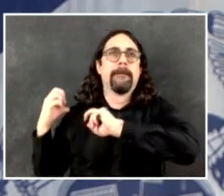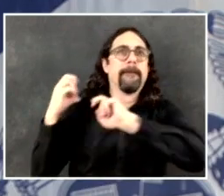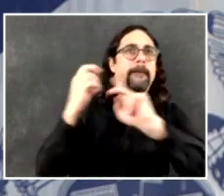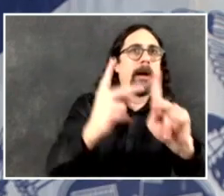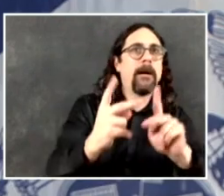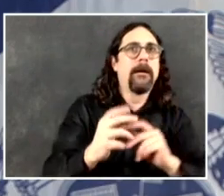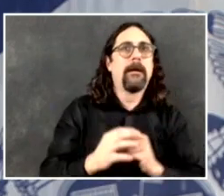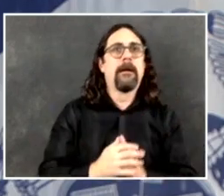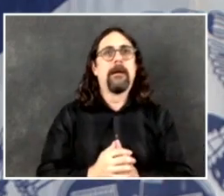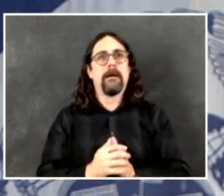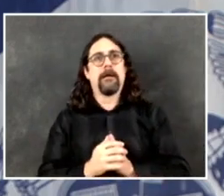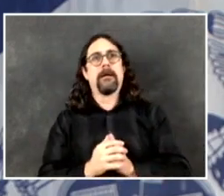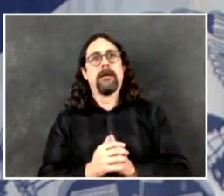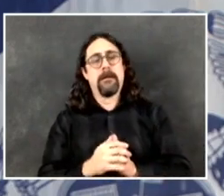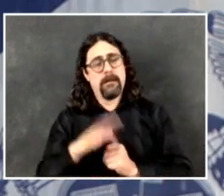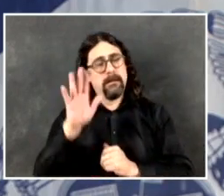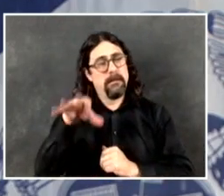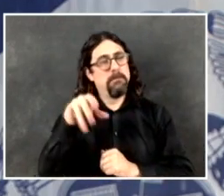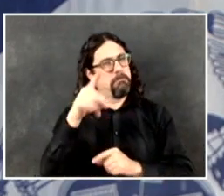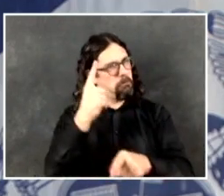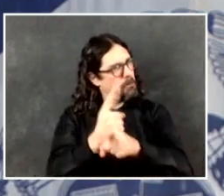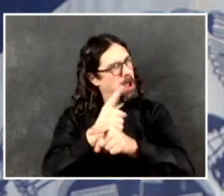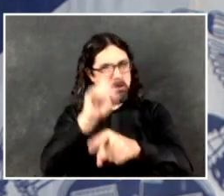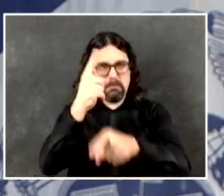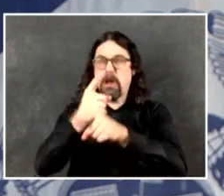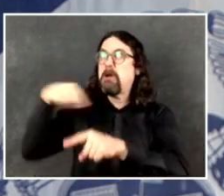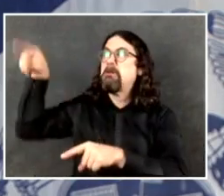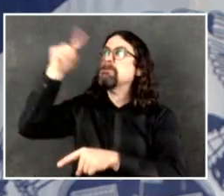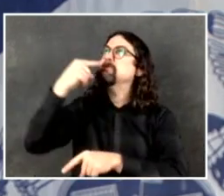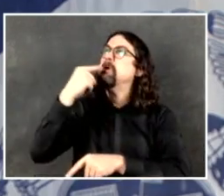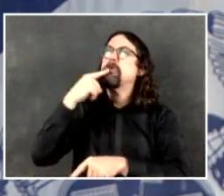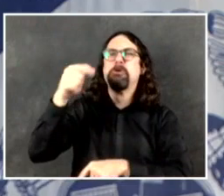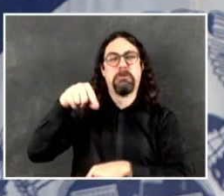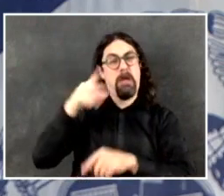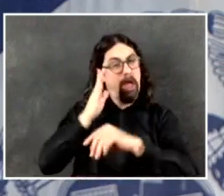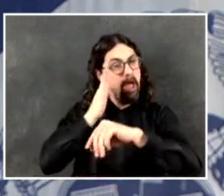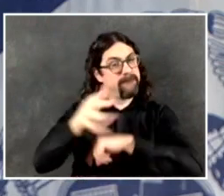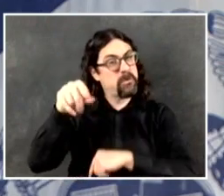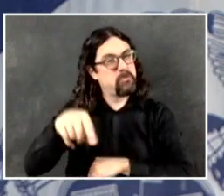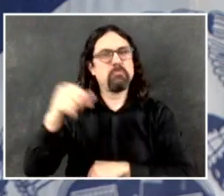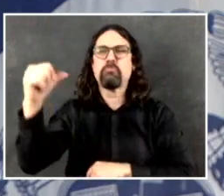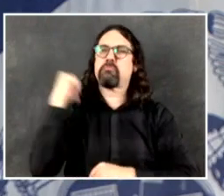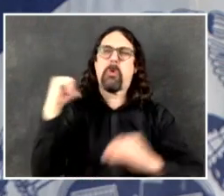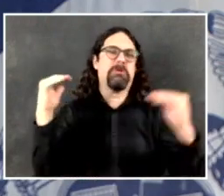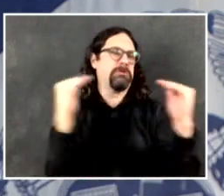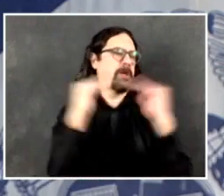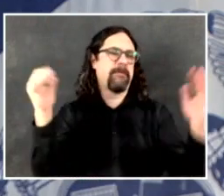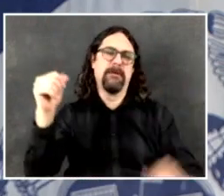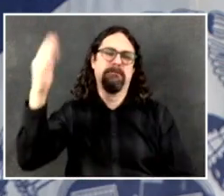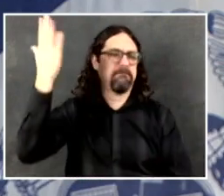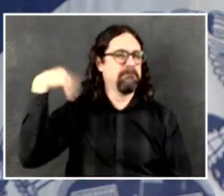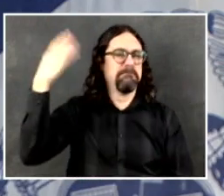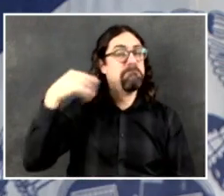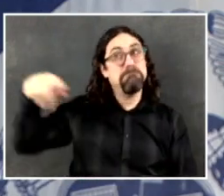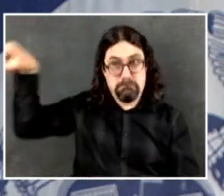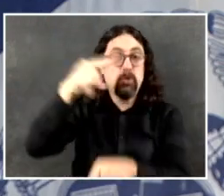fairer. And it's going to be a reimagination of what this city could be. We are the greatest city in the